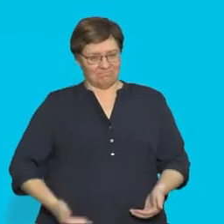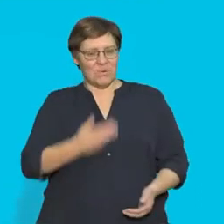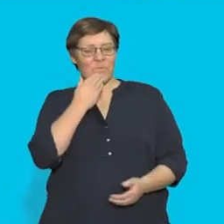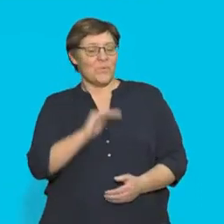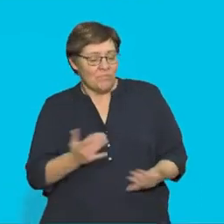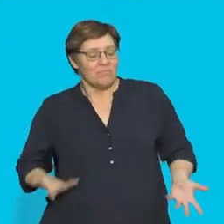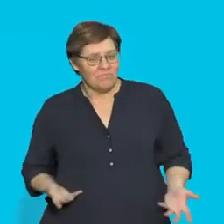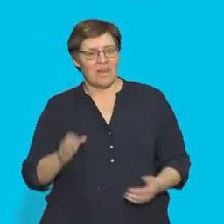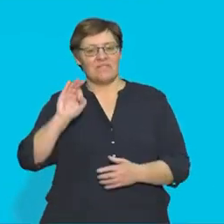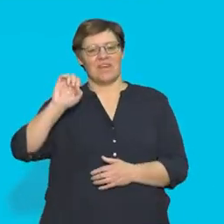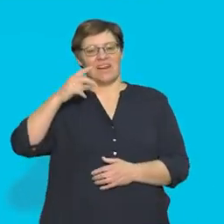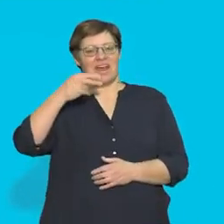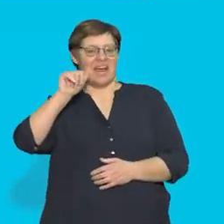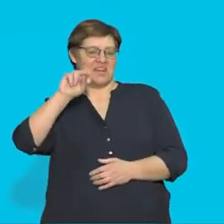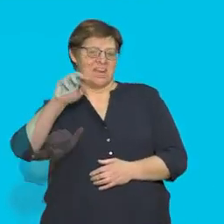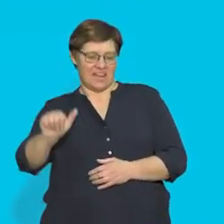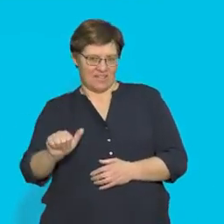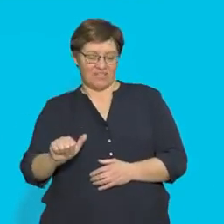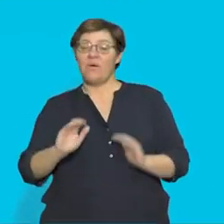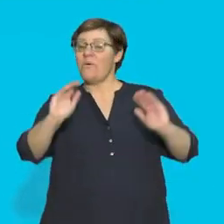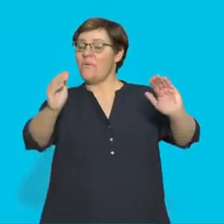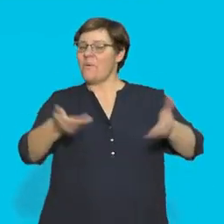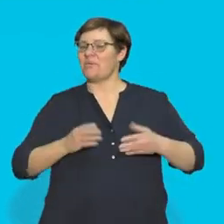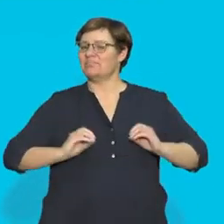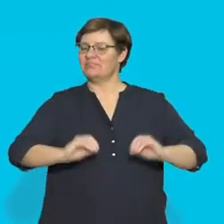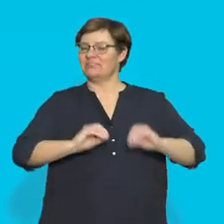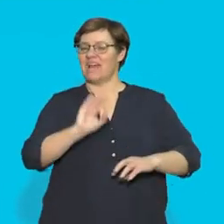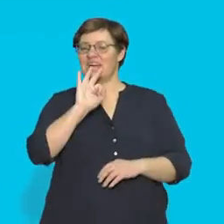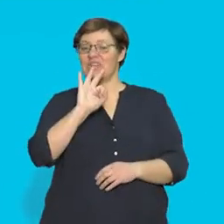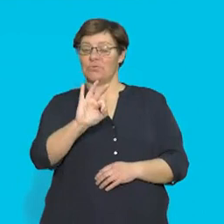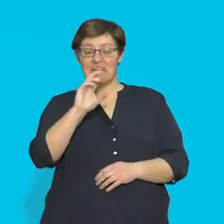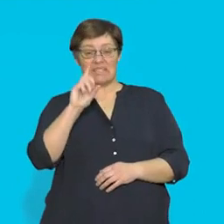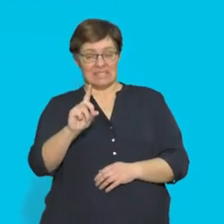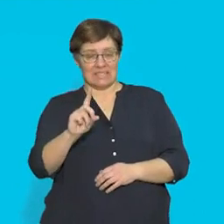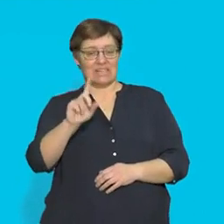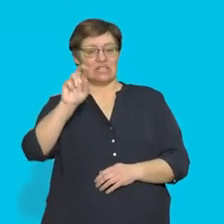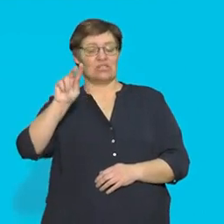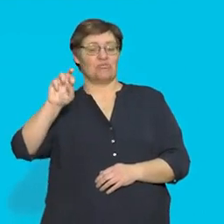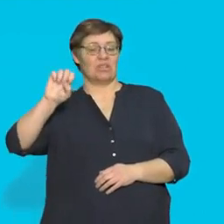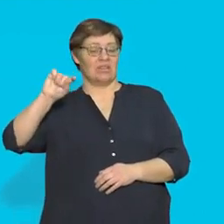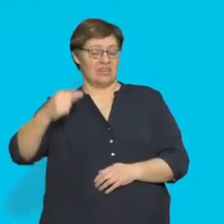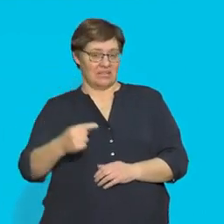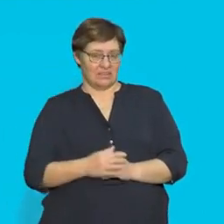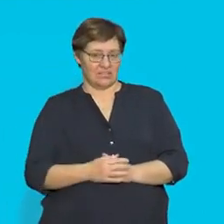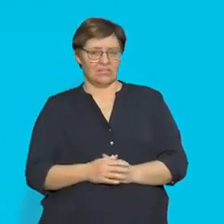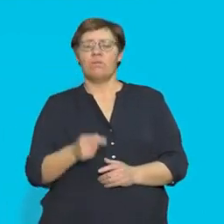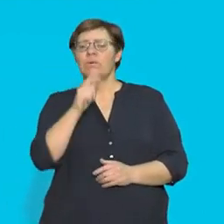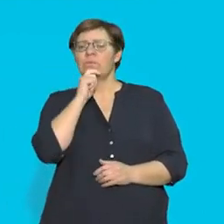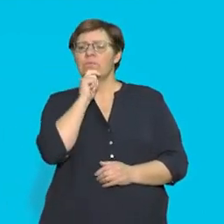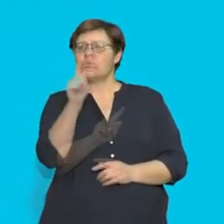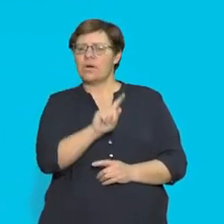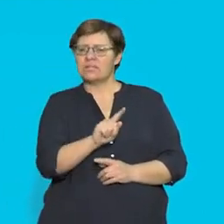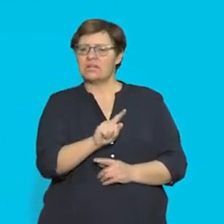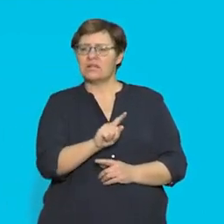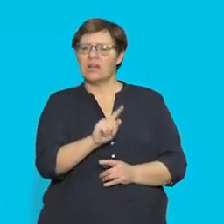Hi, I'm Farhana. Thank you for joining me for this lesson on 3D trigonometry. Specifically, we're going to be